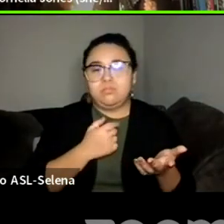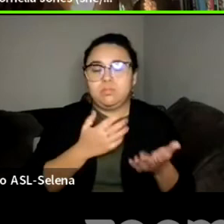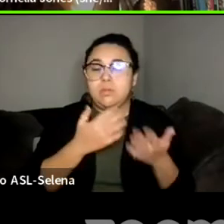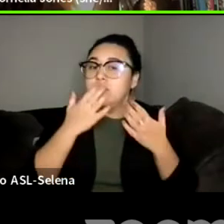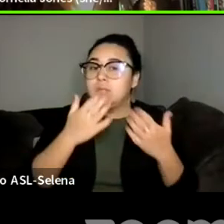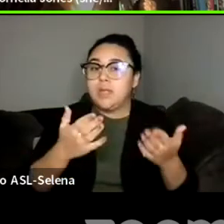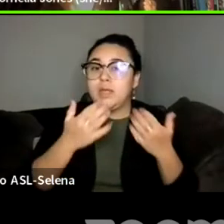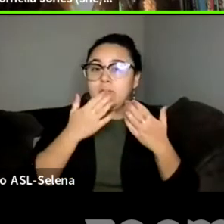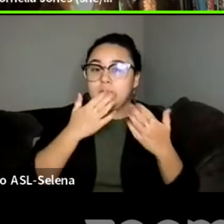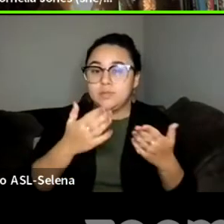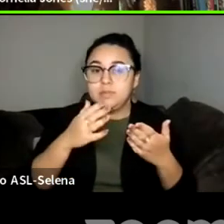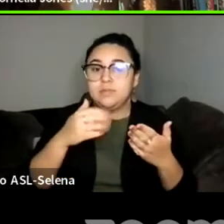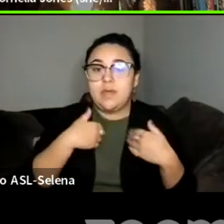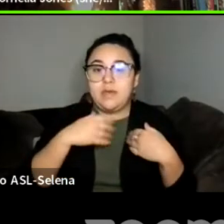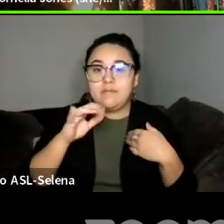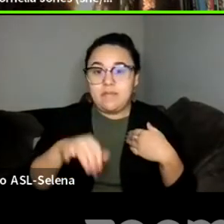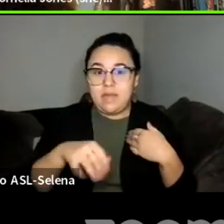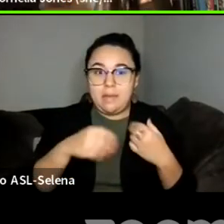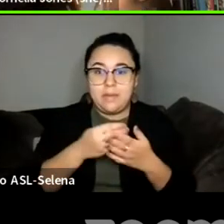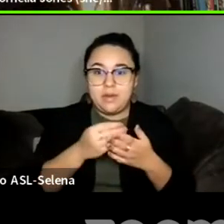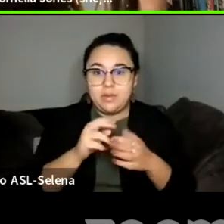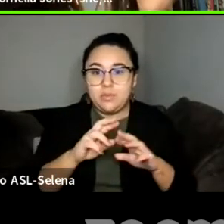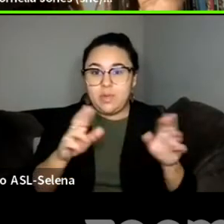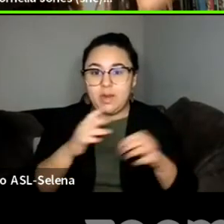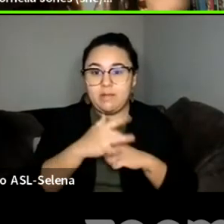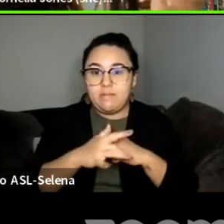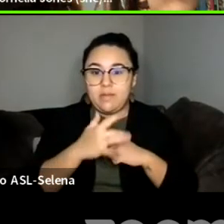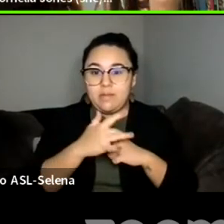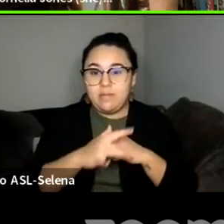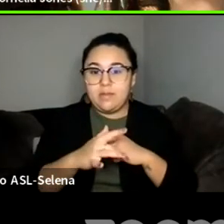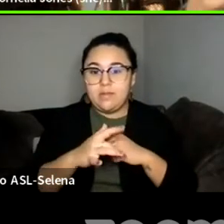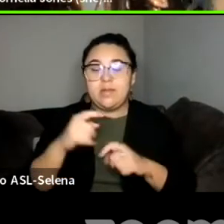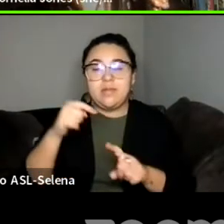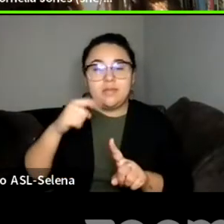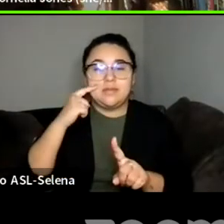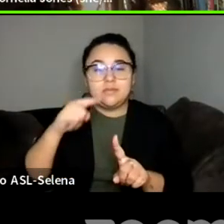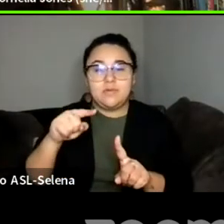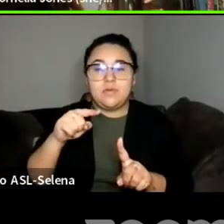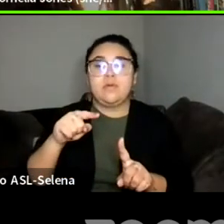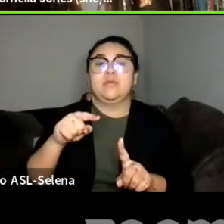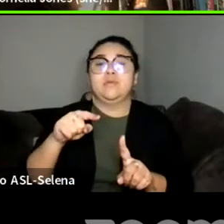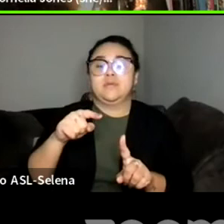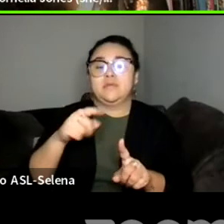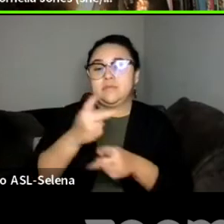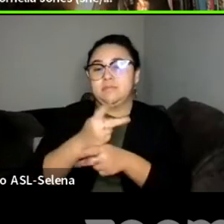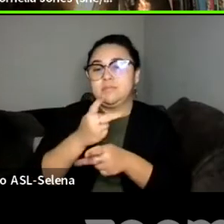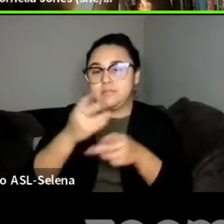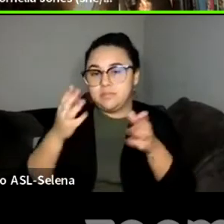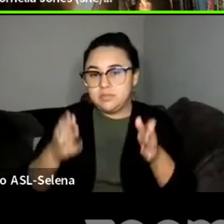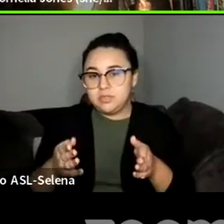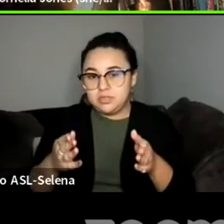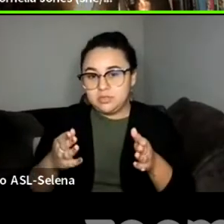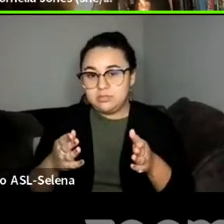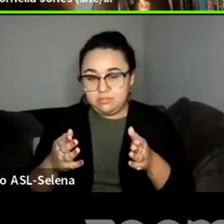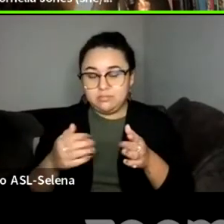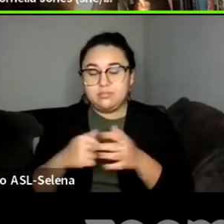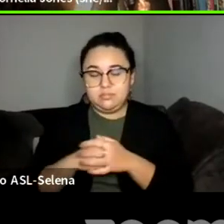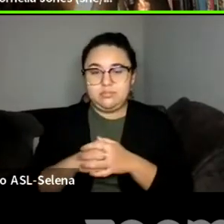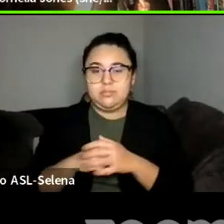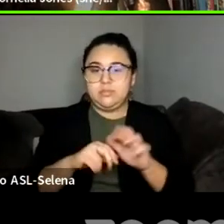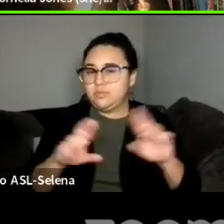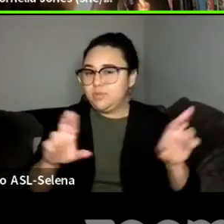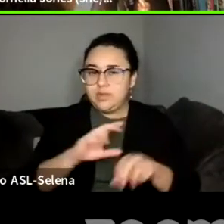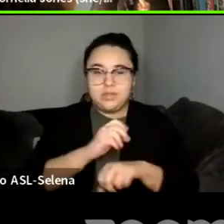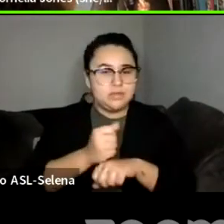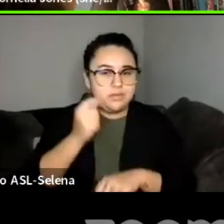to have those funds that were just like, this is for the sitter, right? I mean, it